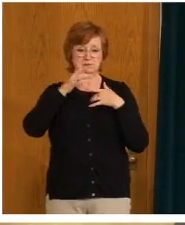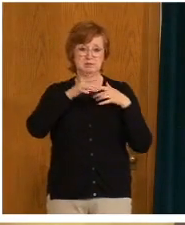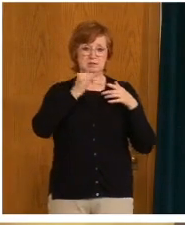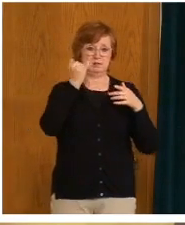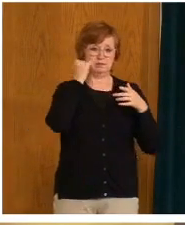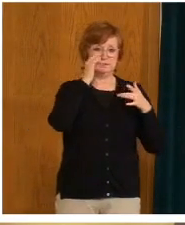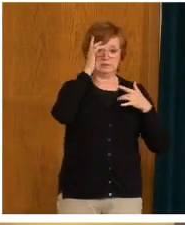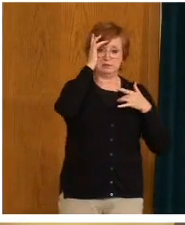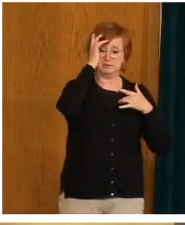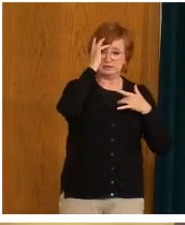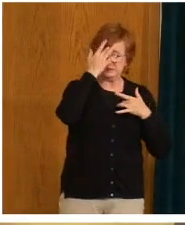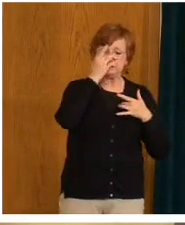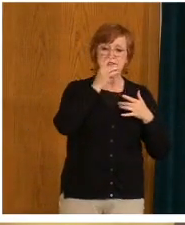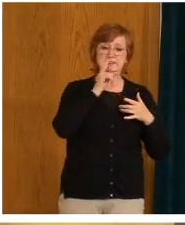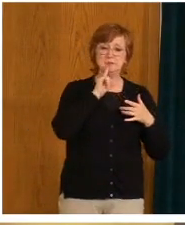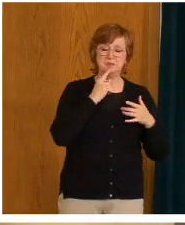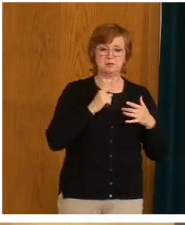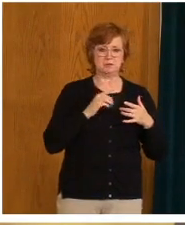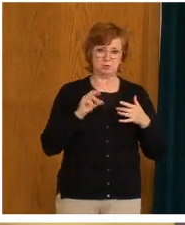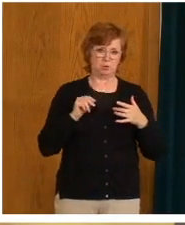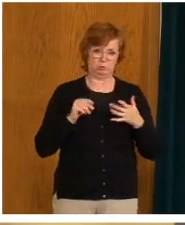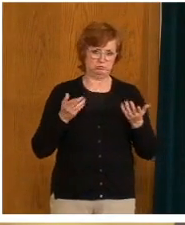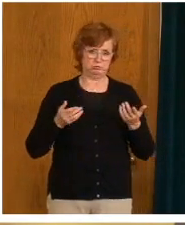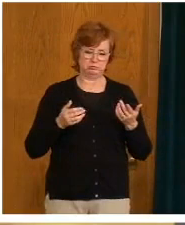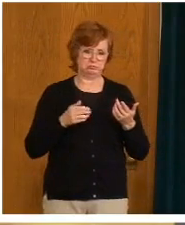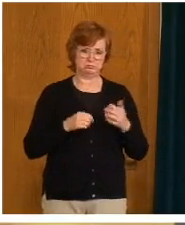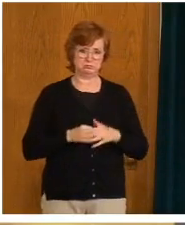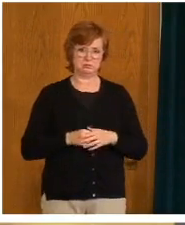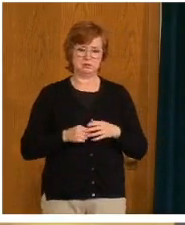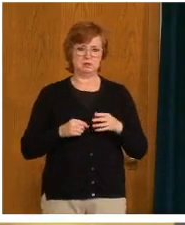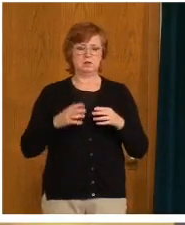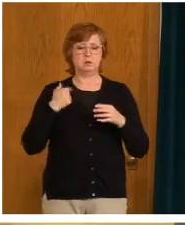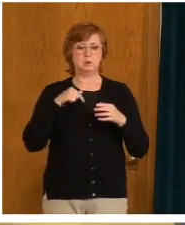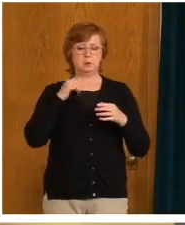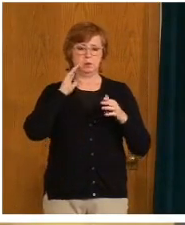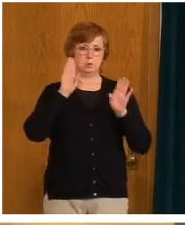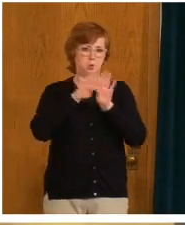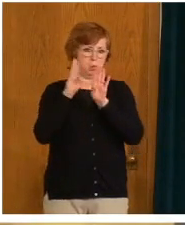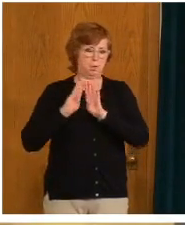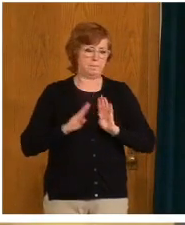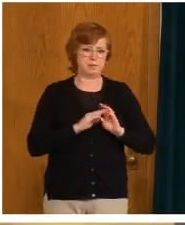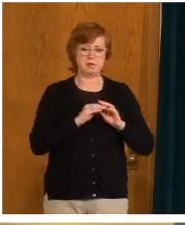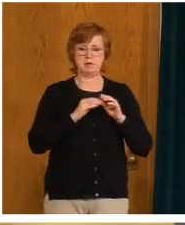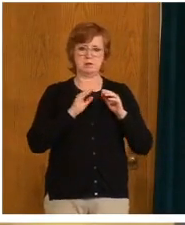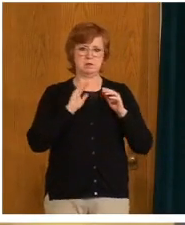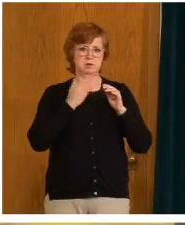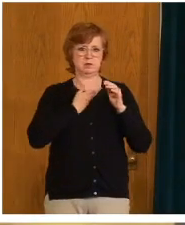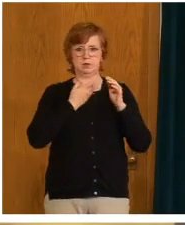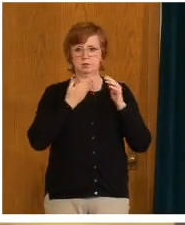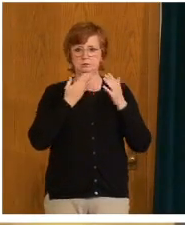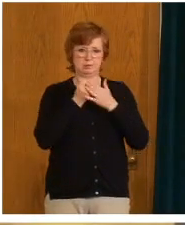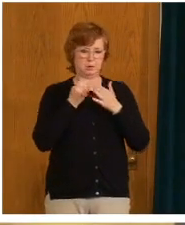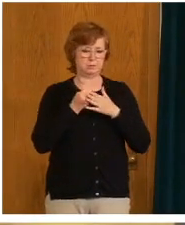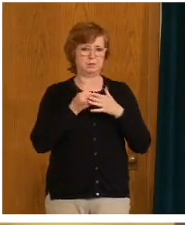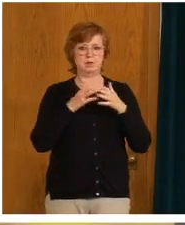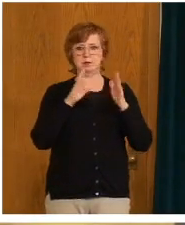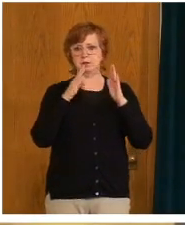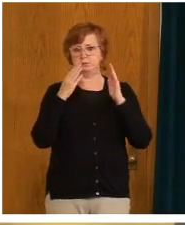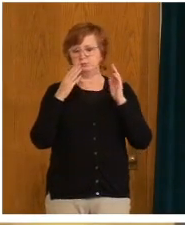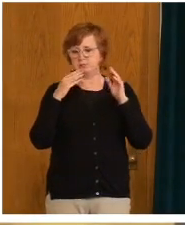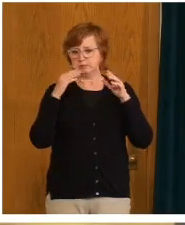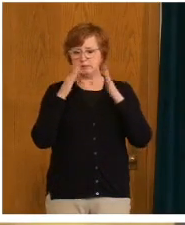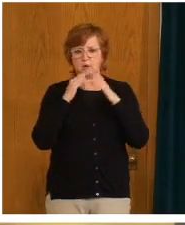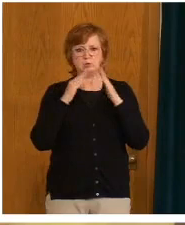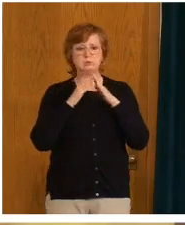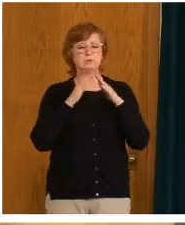contract COVID here in Saskatchewan. We're going to move forward with reopening our communities, and we're going to move forward with getting back to normal in